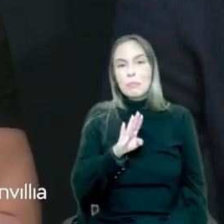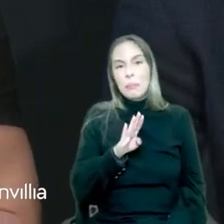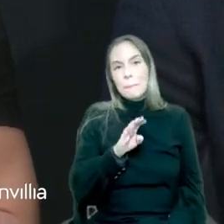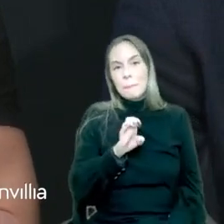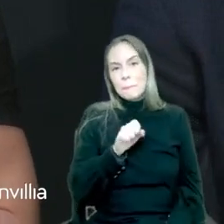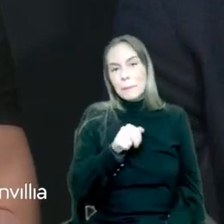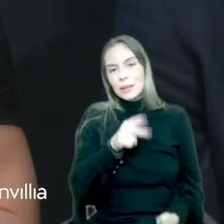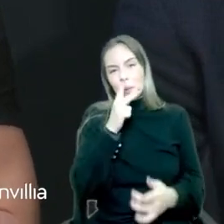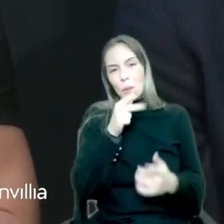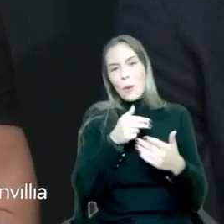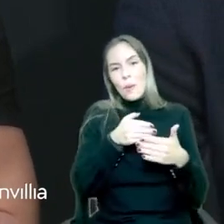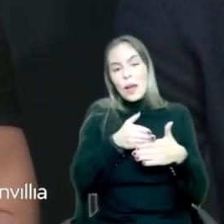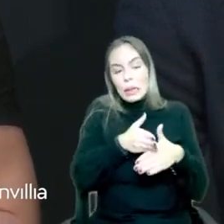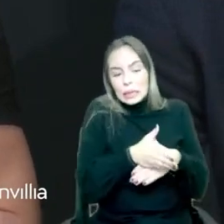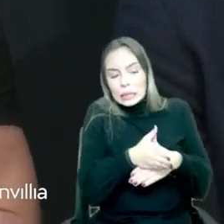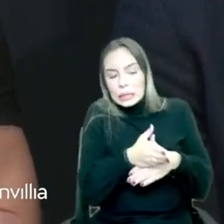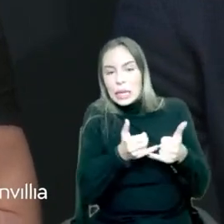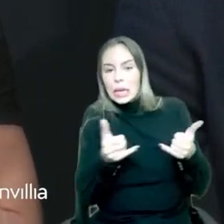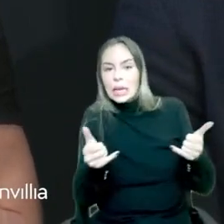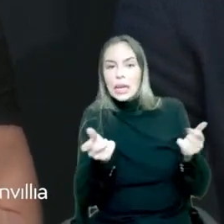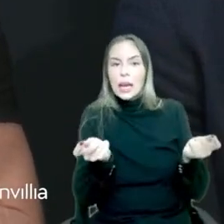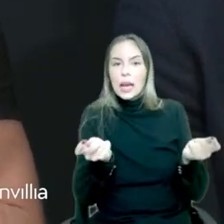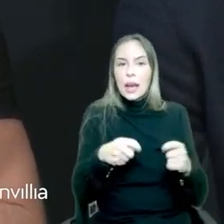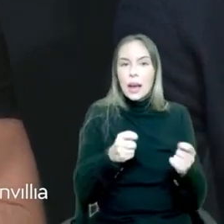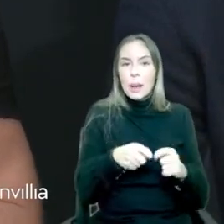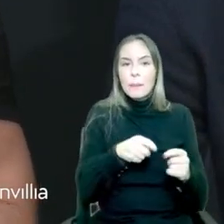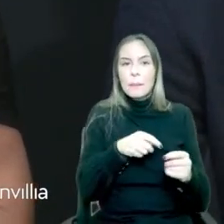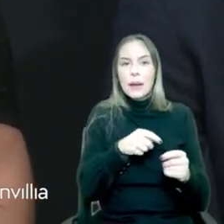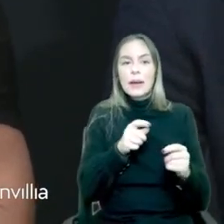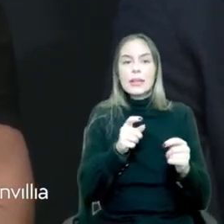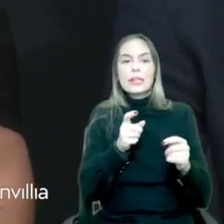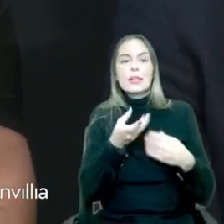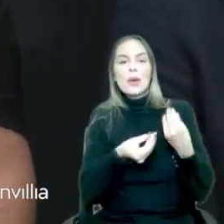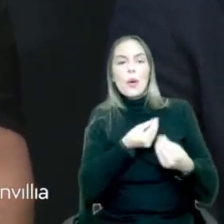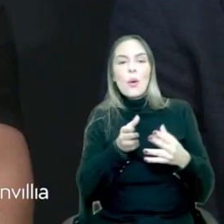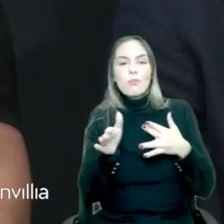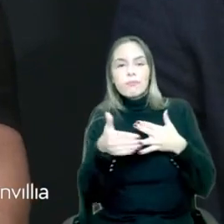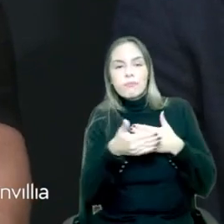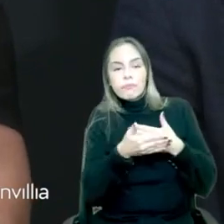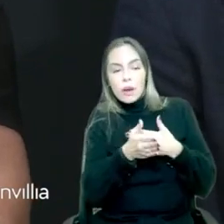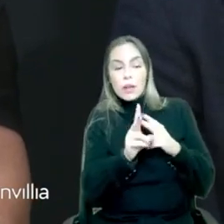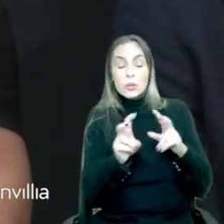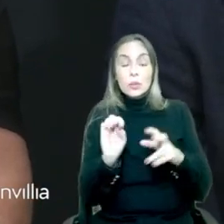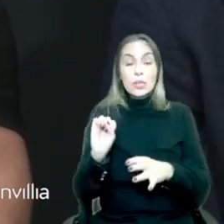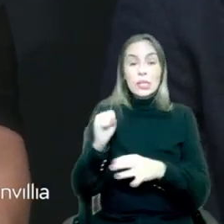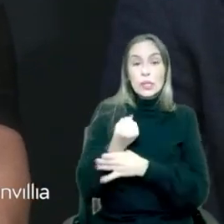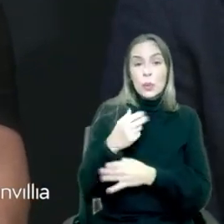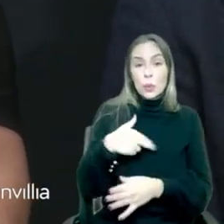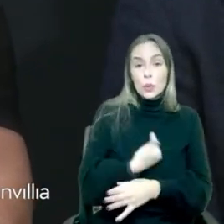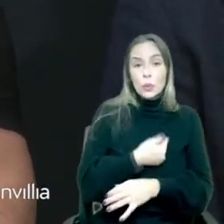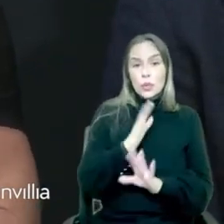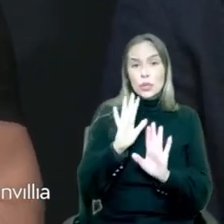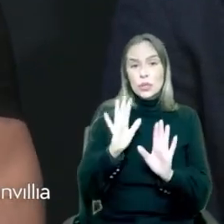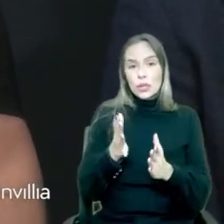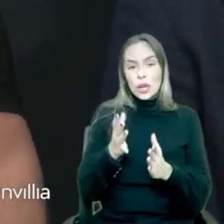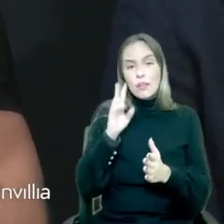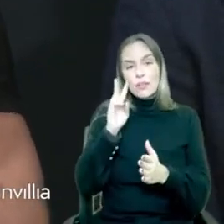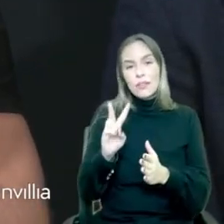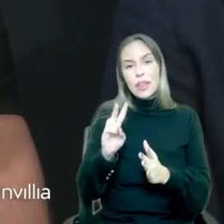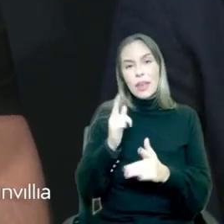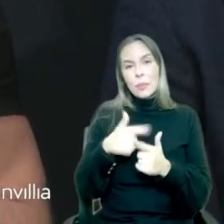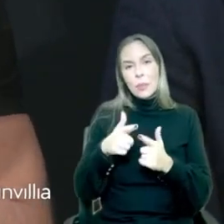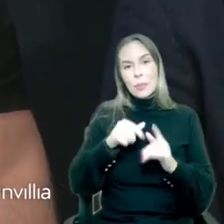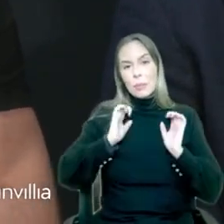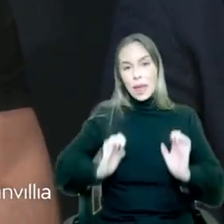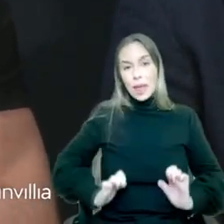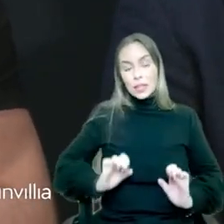something. The second case is more about security. Although we may see this as an ethical problem at first, it's a